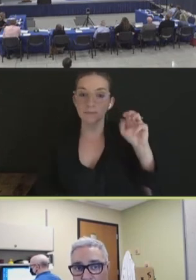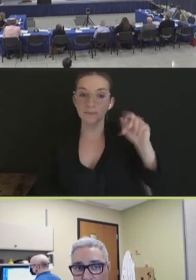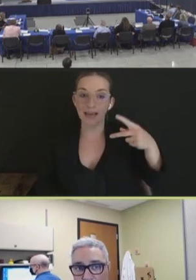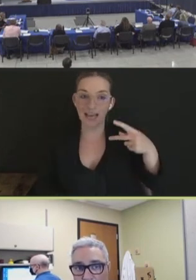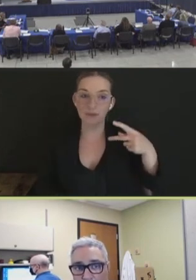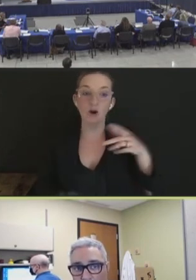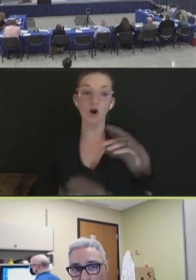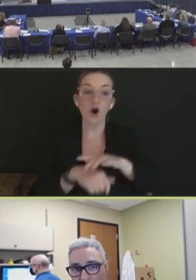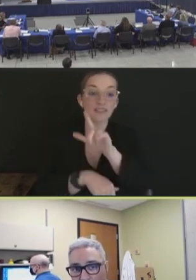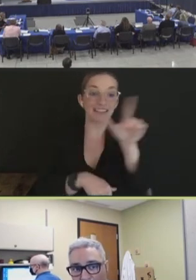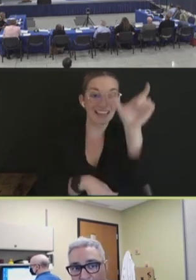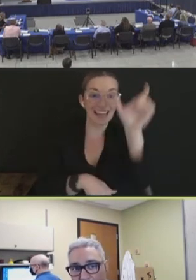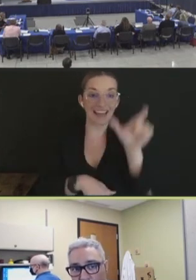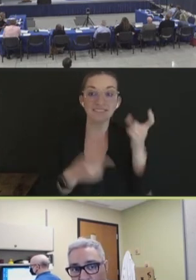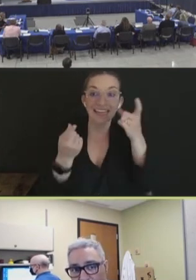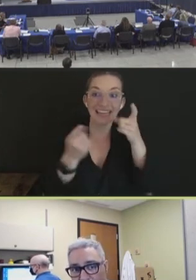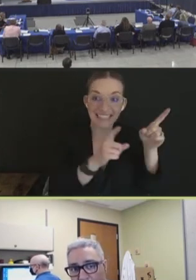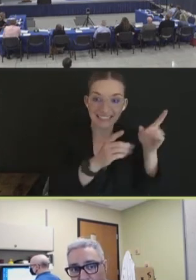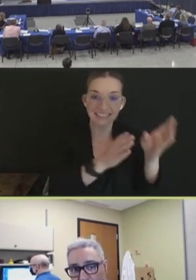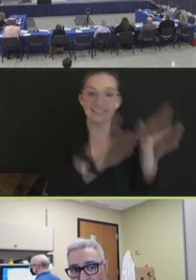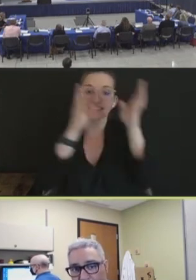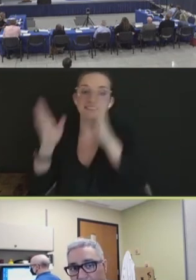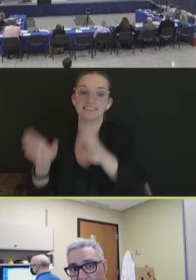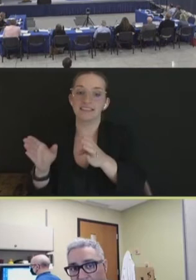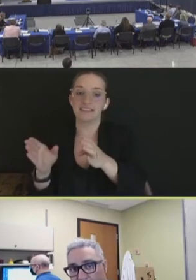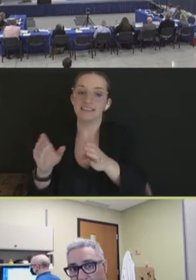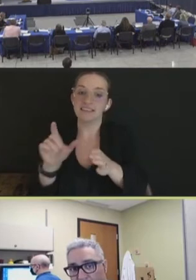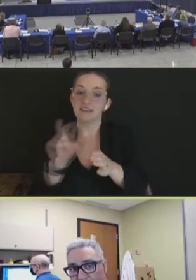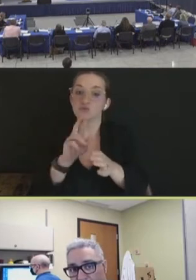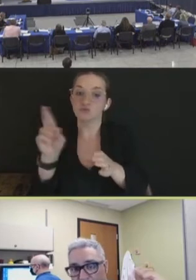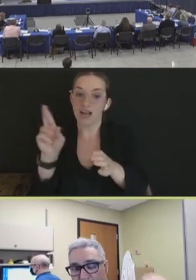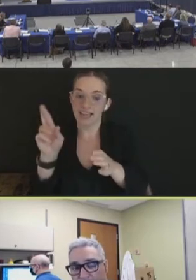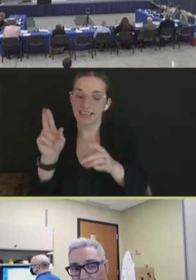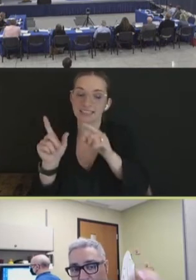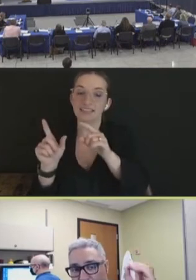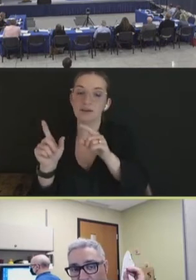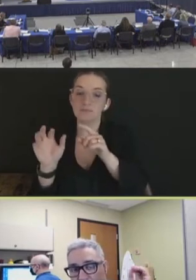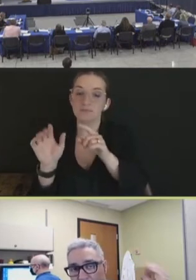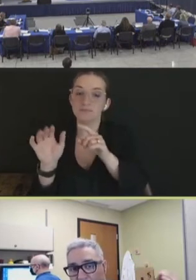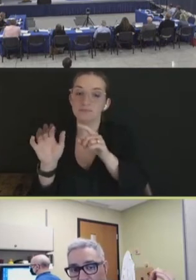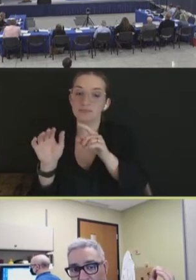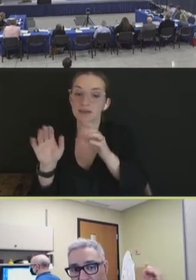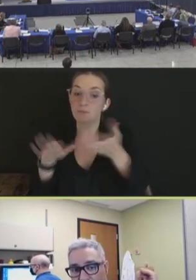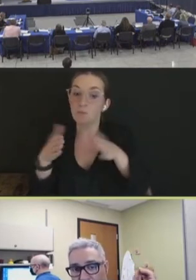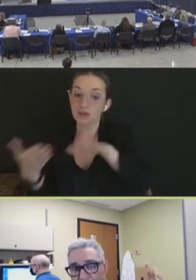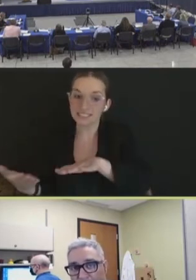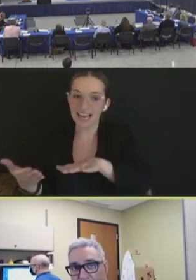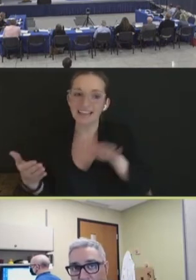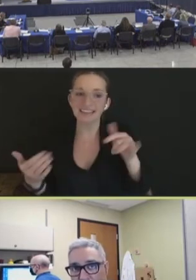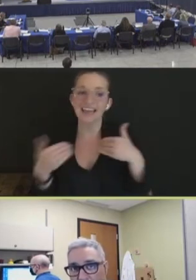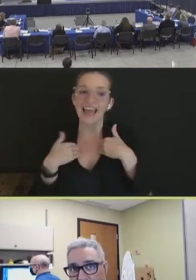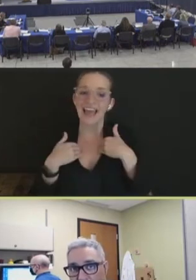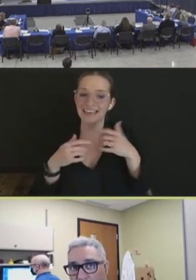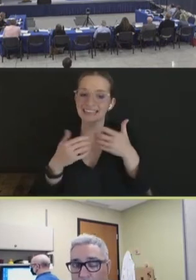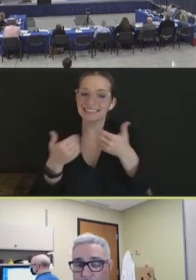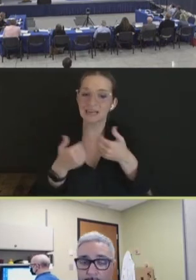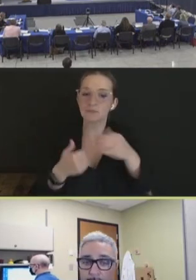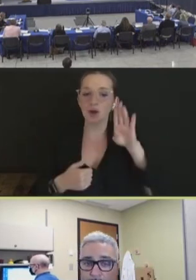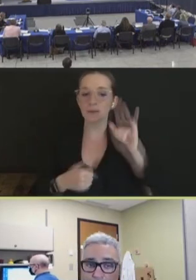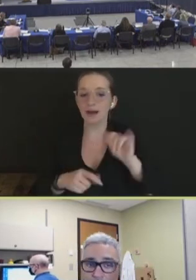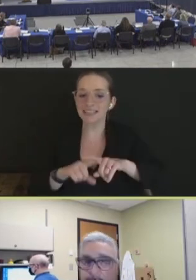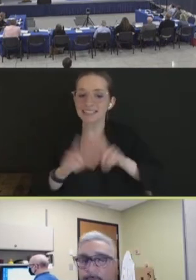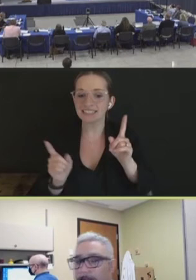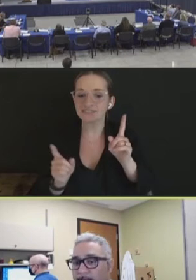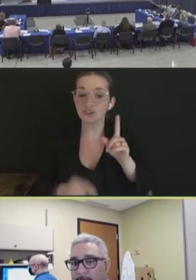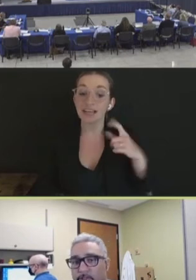looking at mortality, where A is white, B is Black, C is Latino, Latina, D is Asian, E is indigenous, and F is Native Hawaiian.